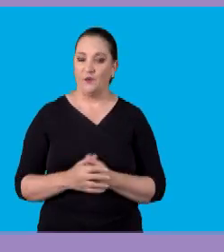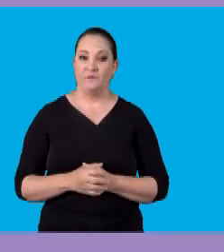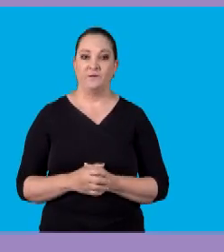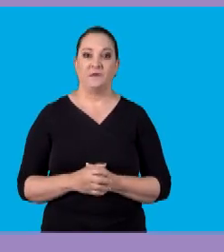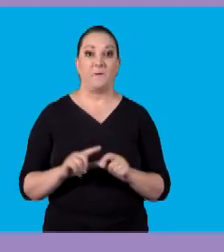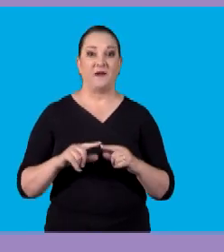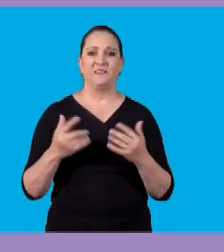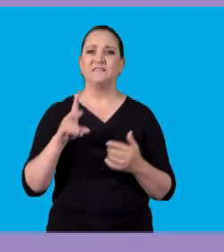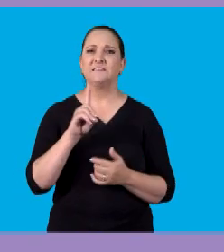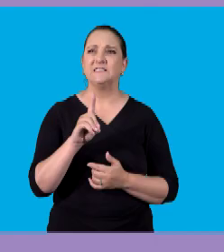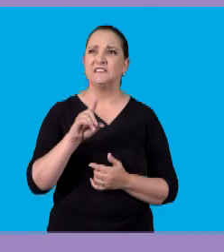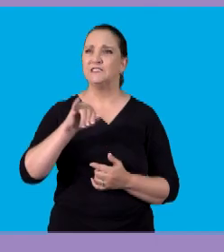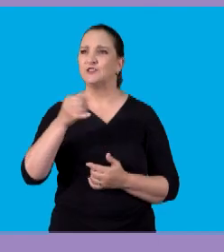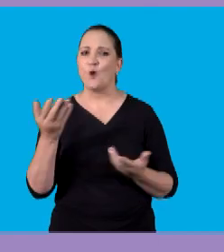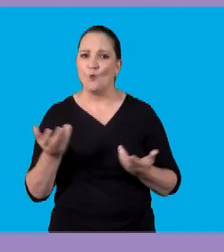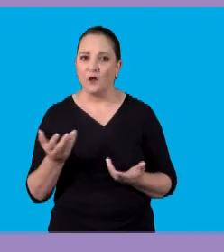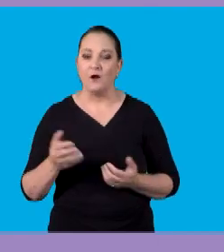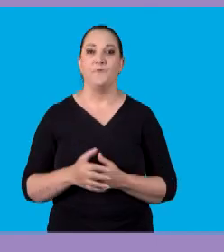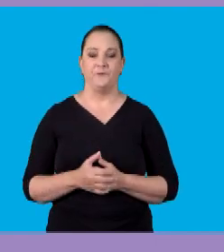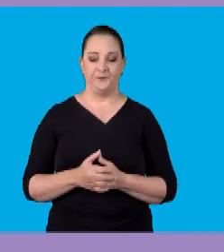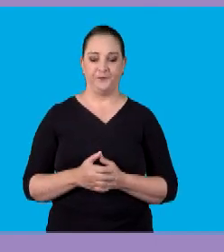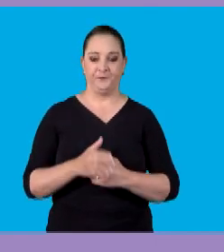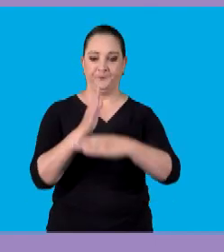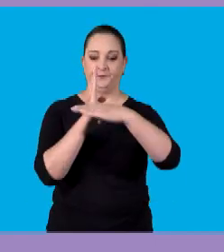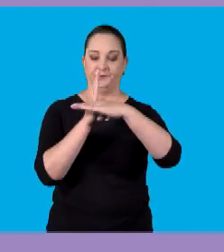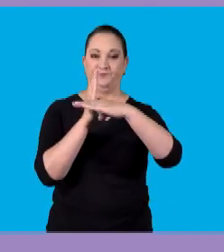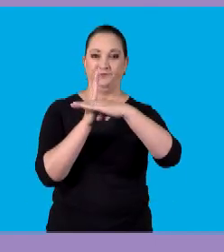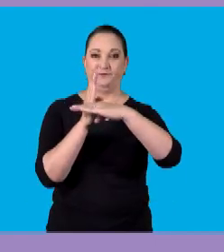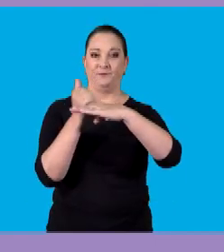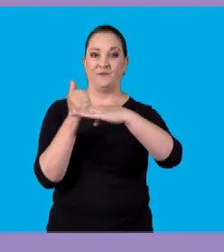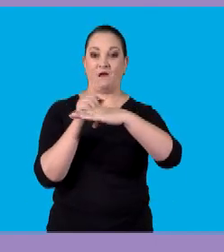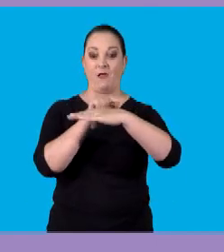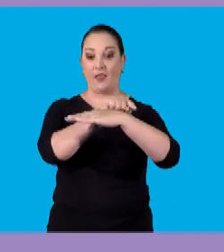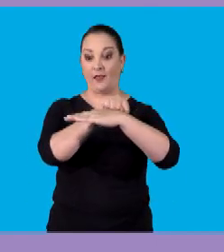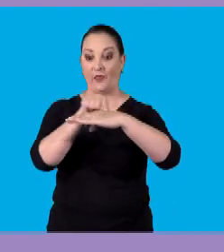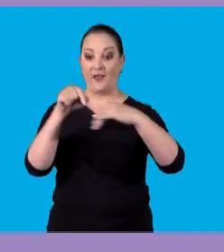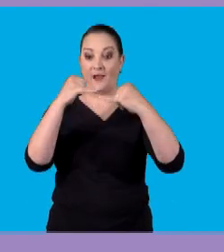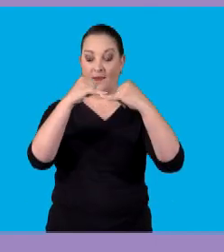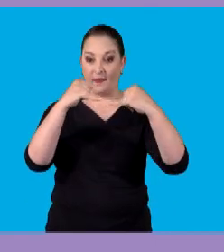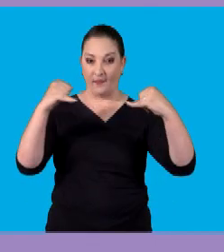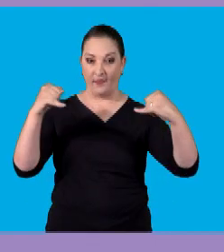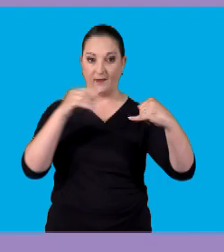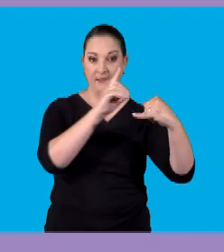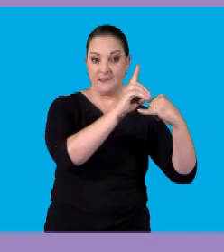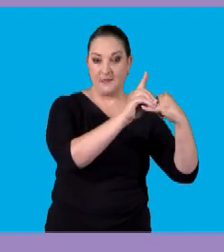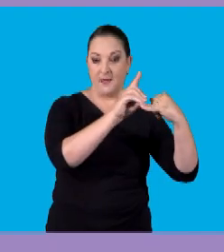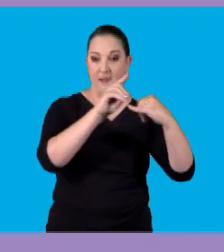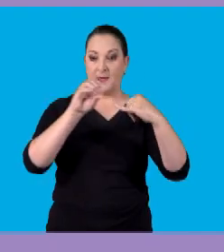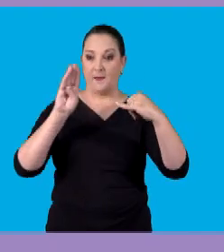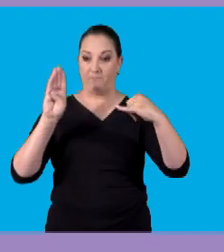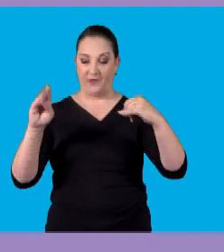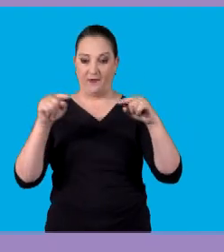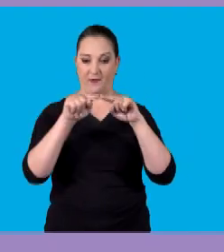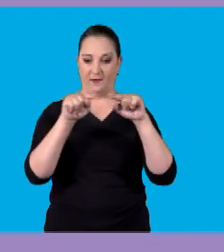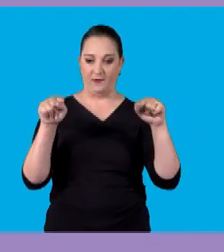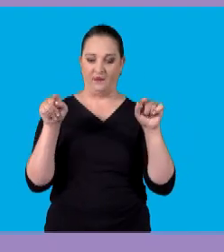Let's look at where DJ is. Now DJ is part of a diagonal DB, and when we look at